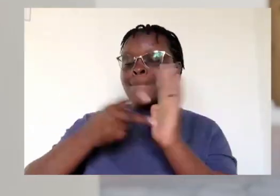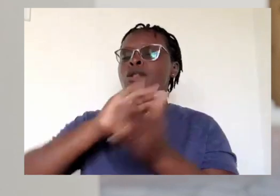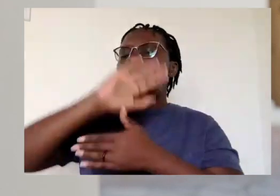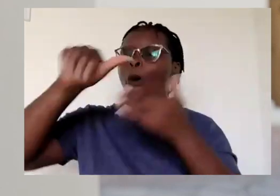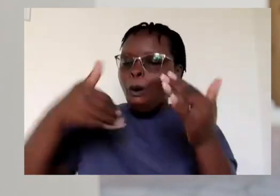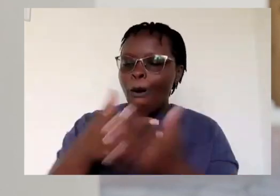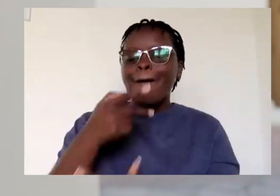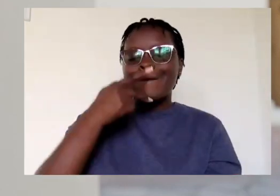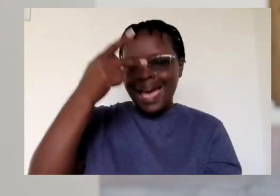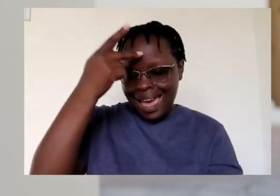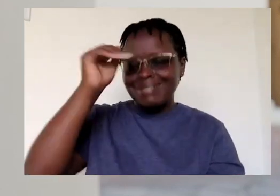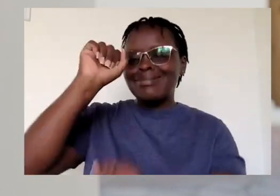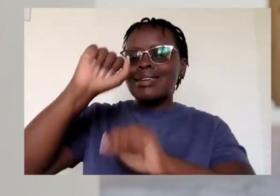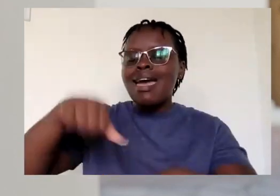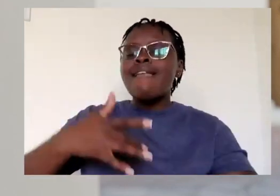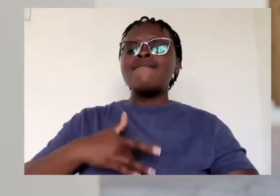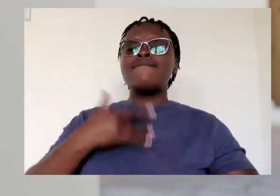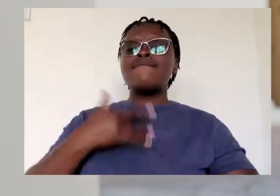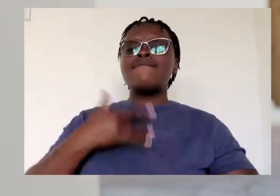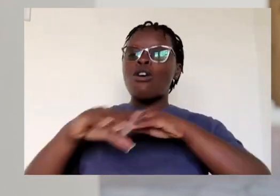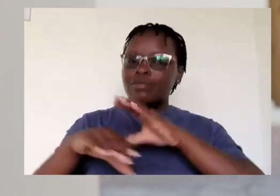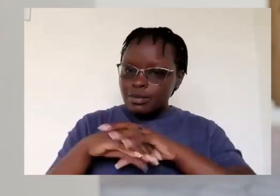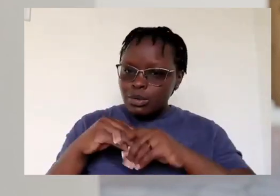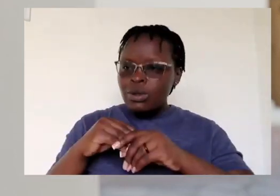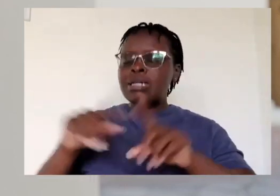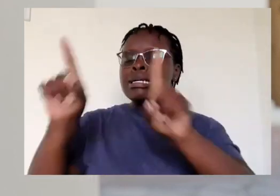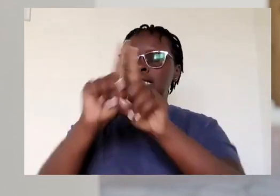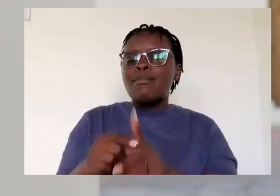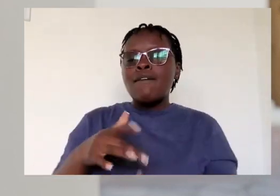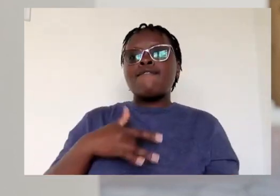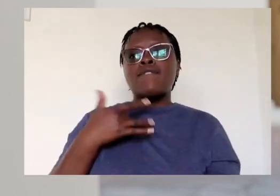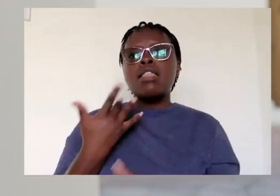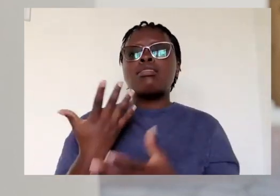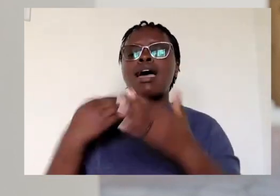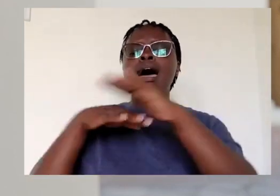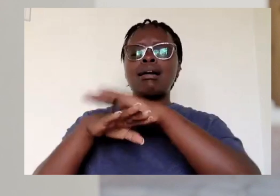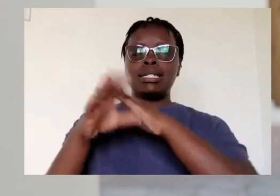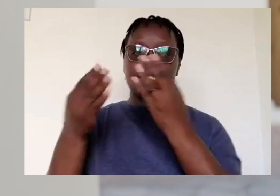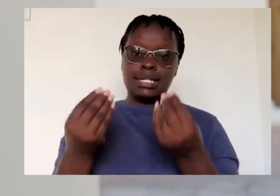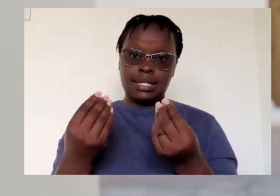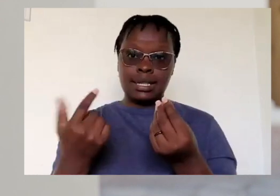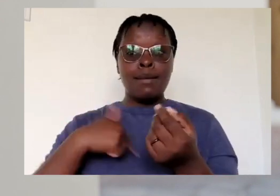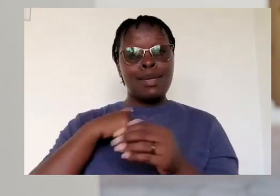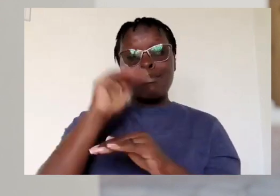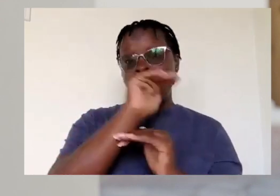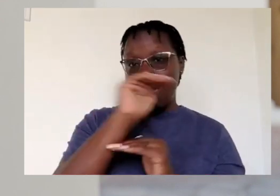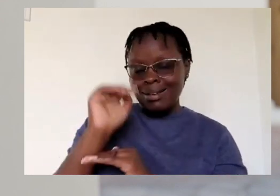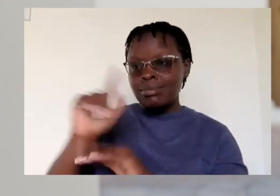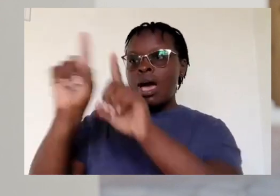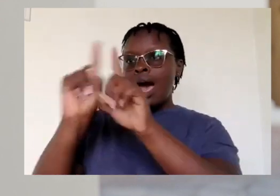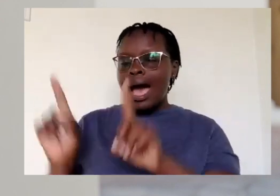that these parents can be able to understand where to get these resources. So I would ask